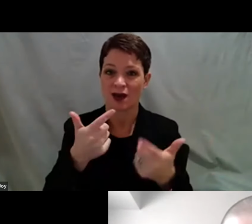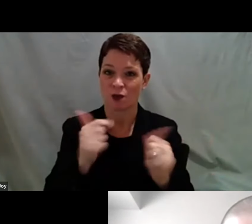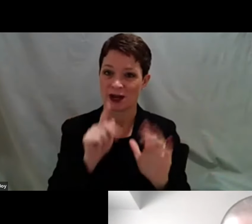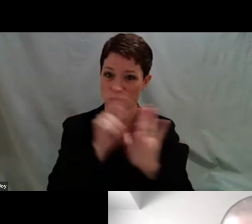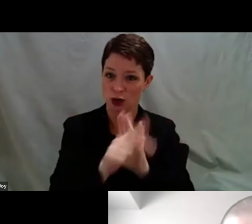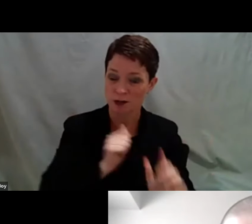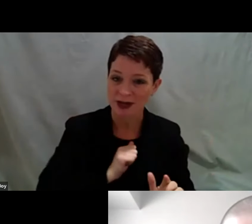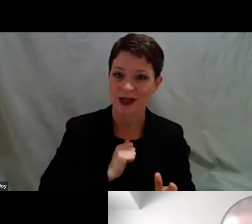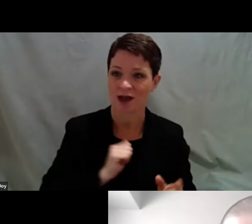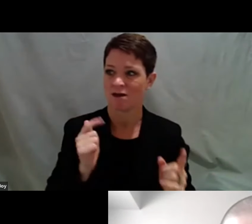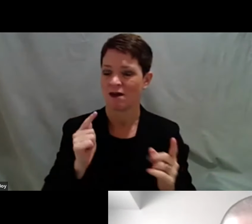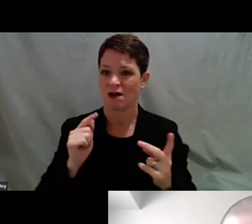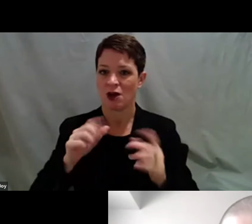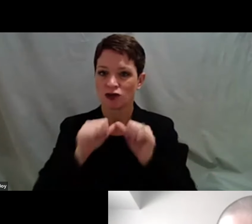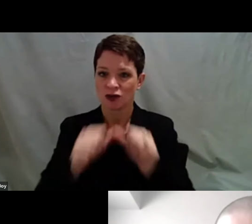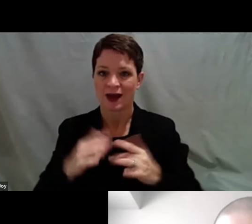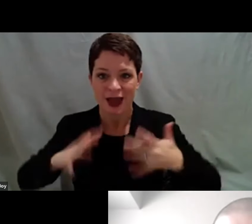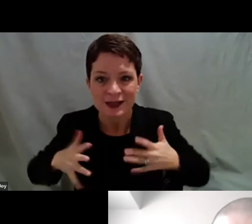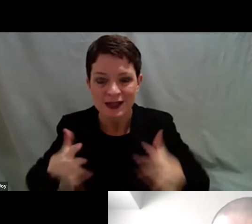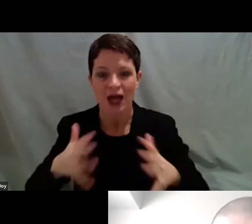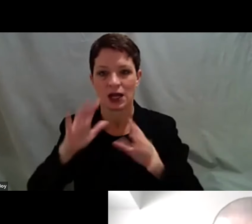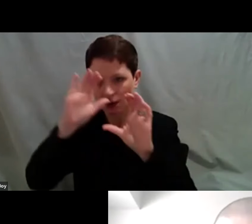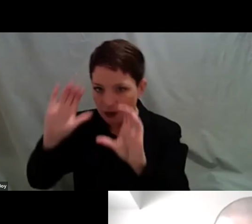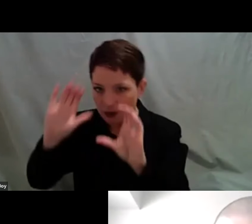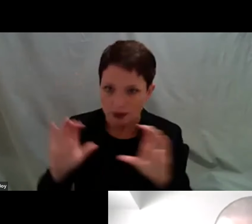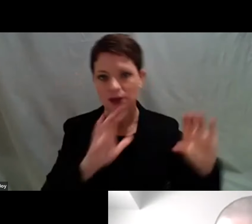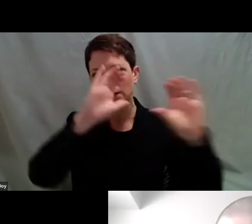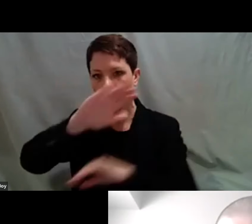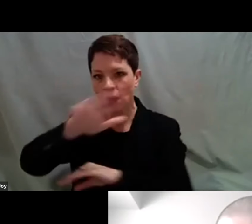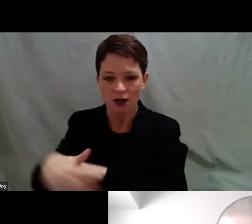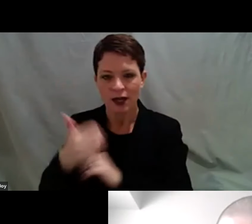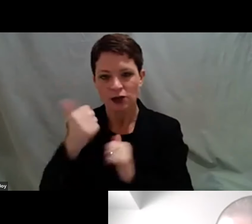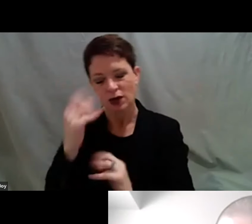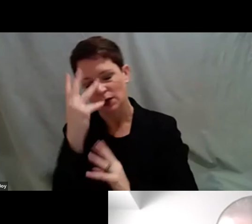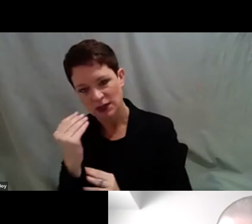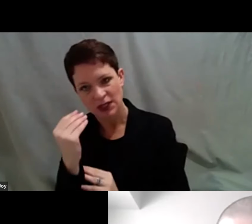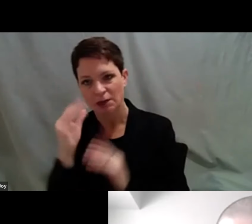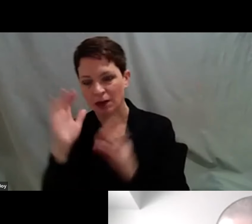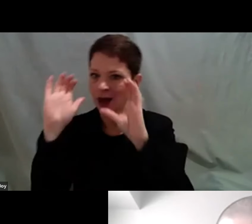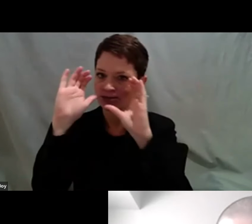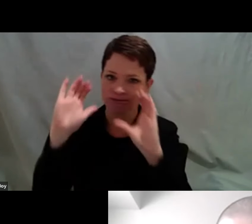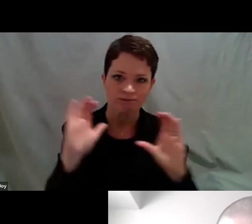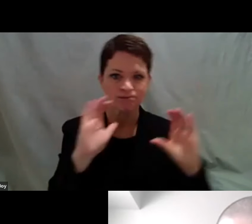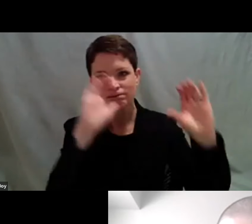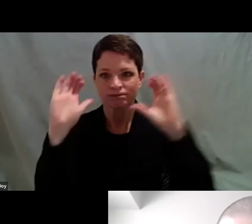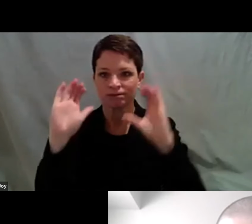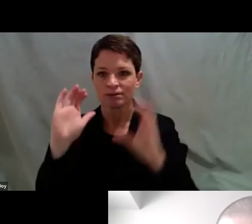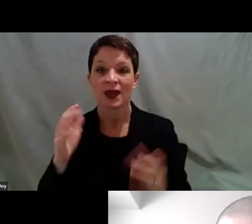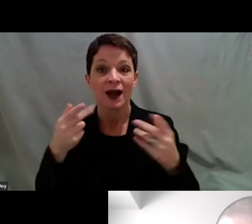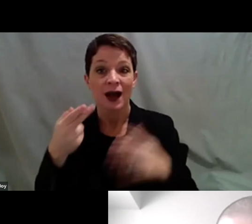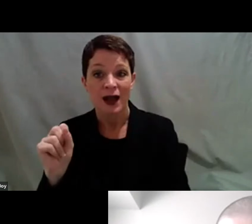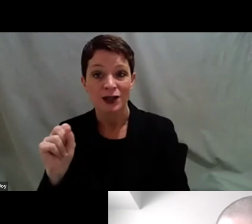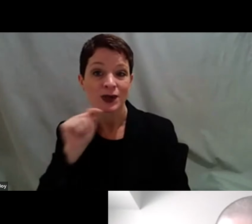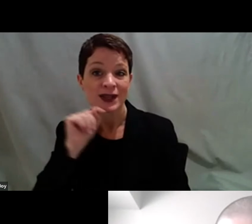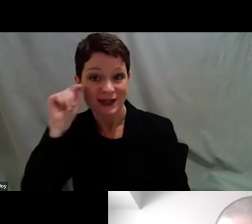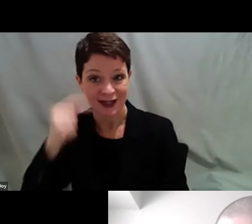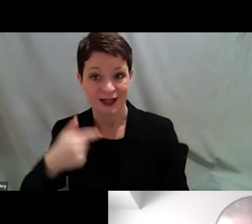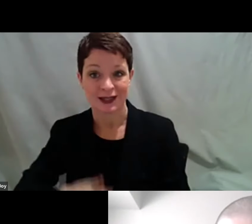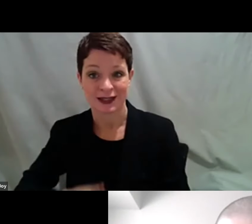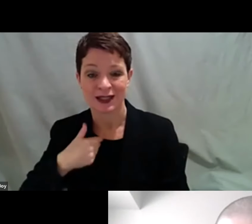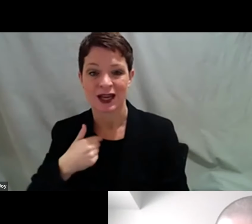chronic anxiety. I lay awake for hours at night trying to fall asleep. As a teenager in high school and beyond, I